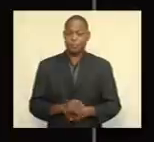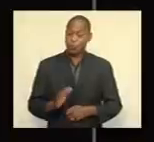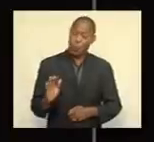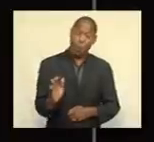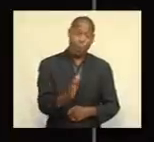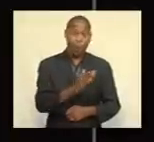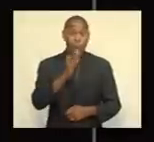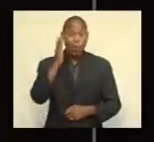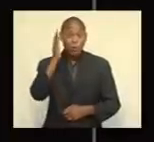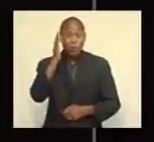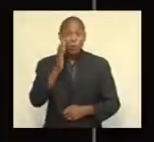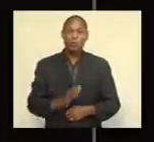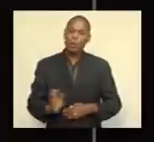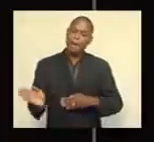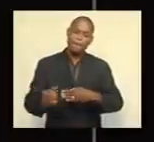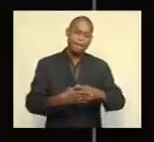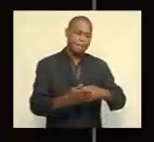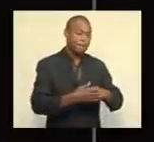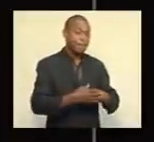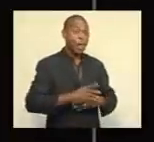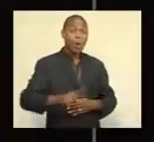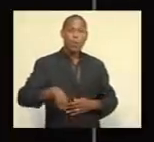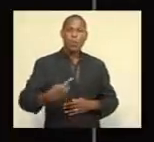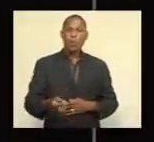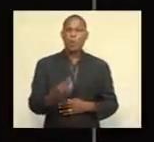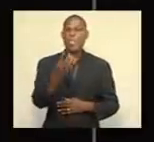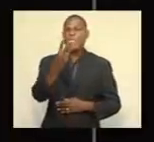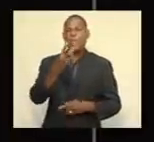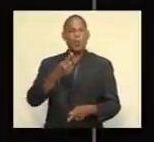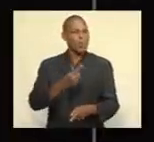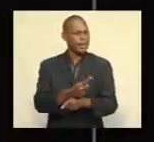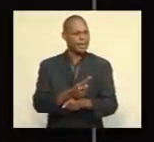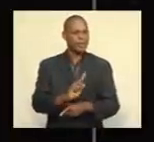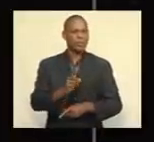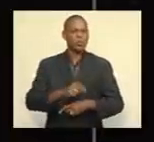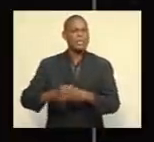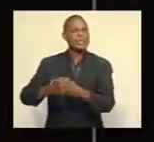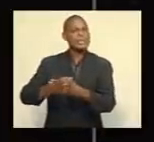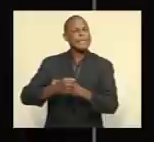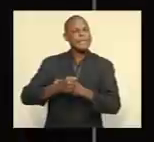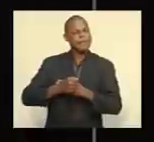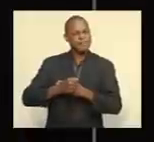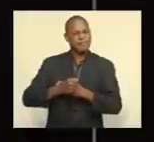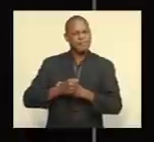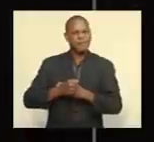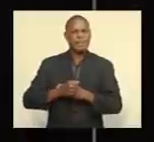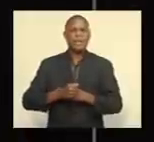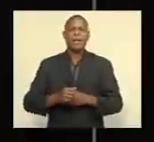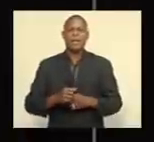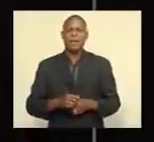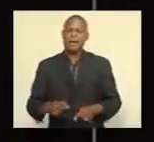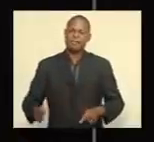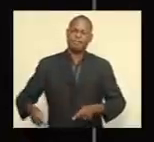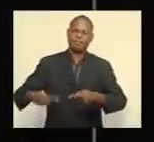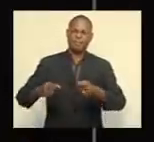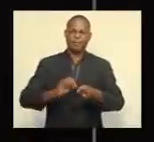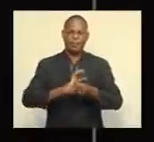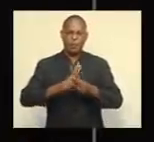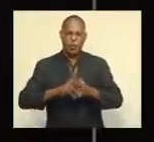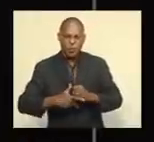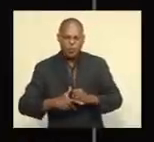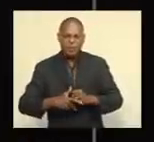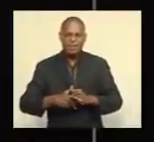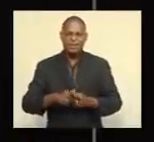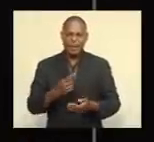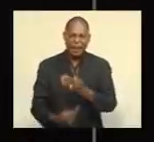be closed from tomorrow for the next 3 weeks. This is a precautionary measure against COVID-19 and the recent cases, as the